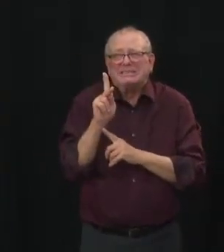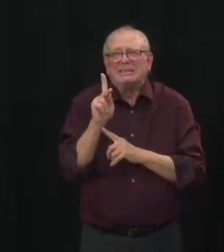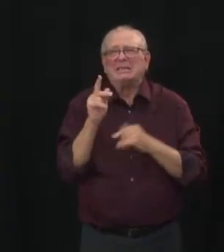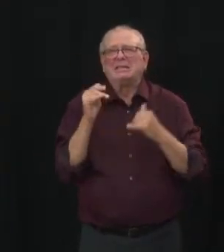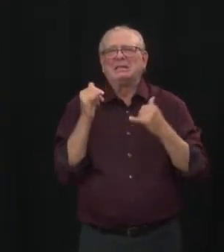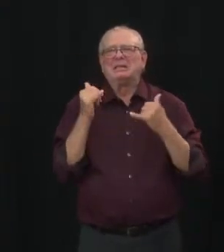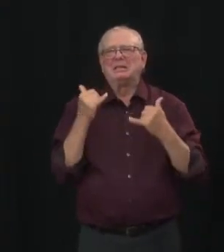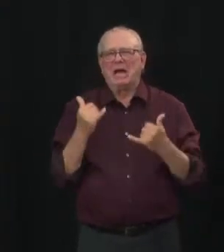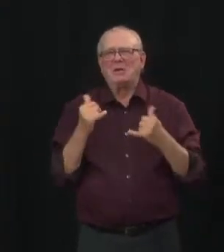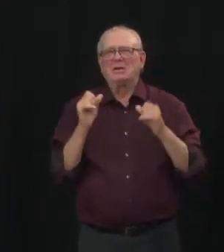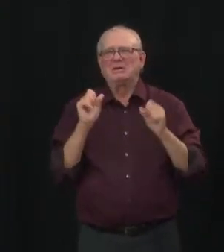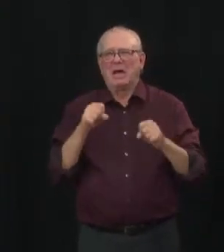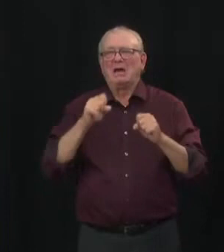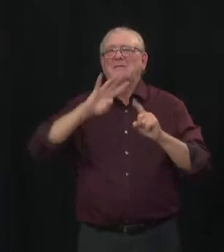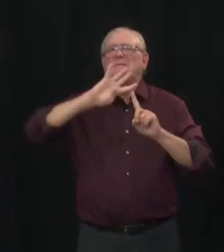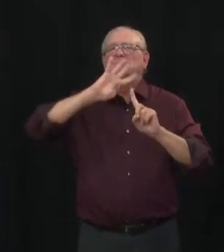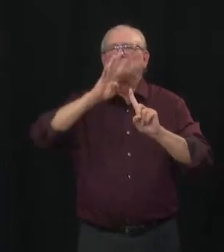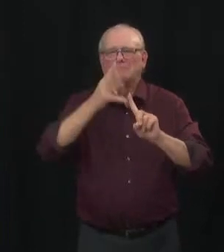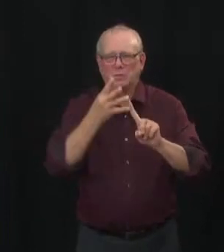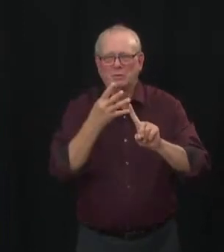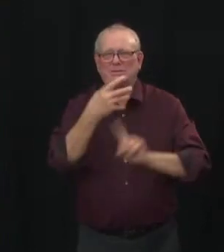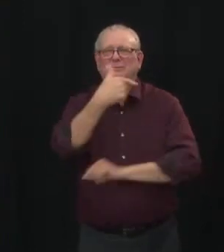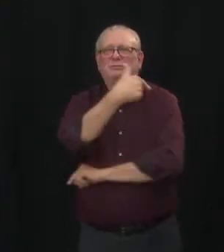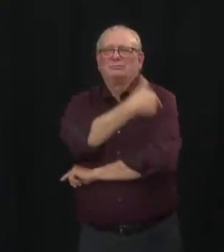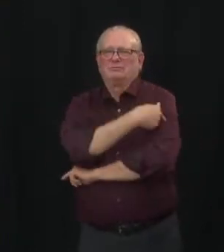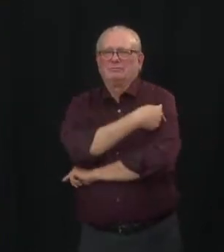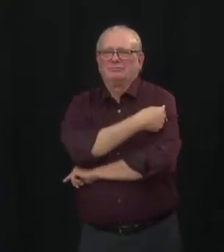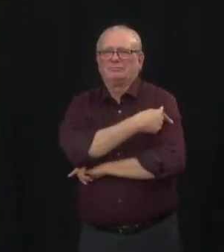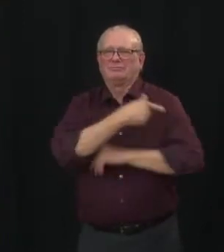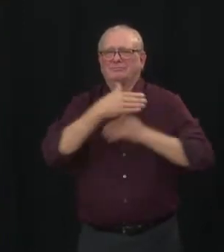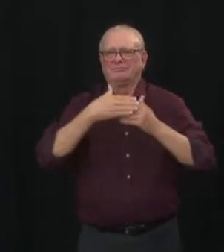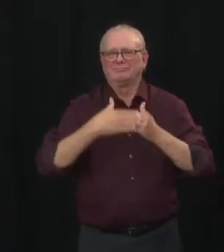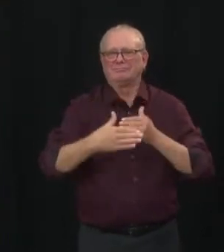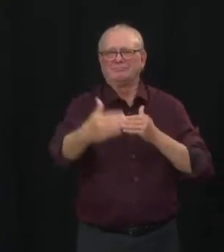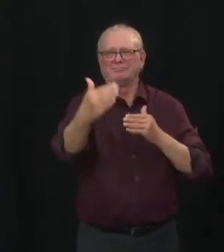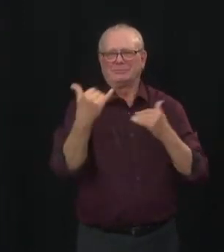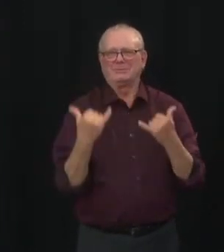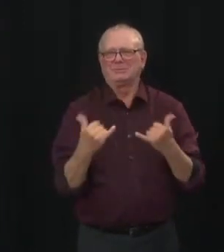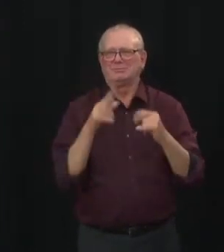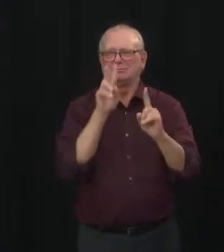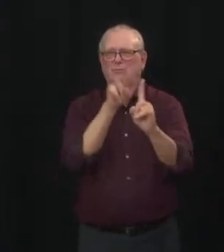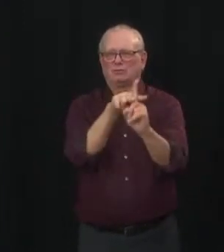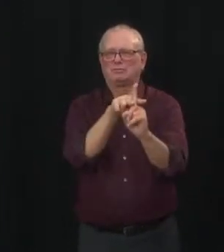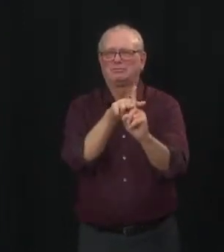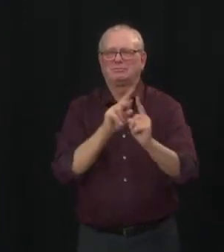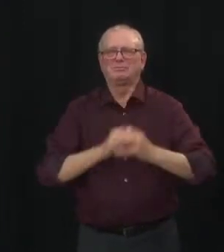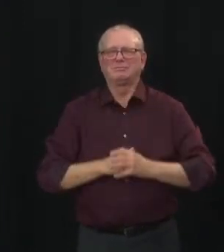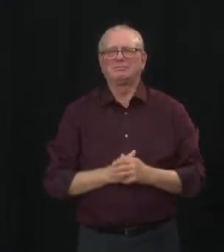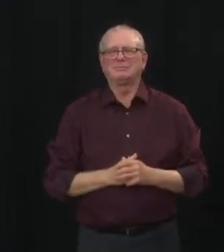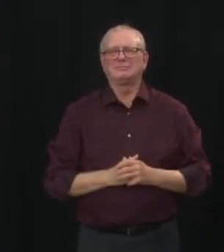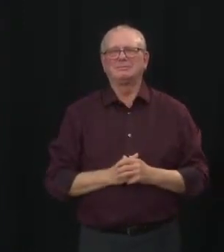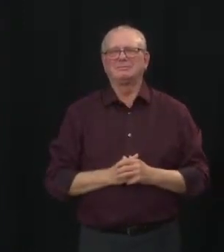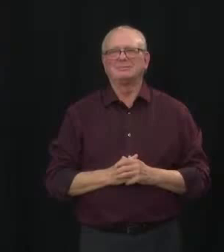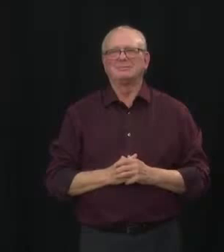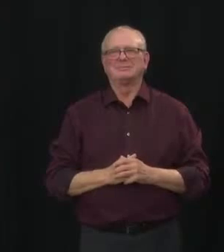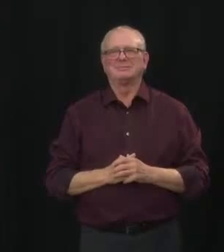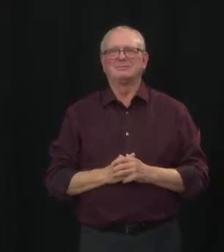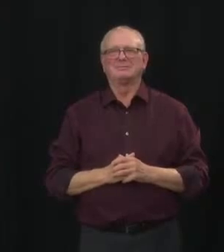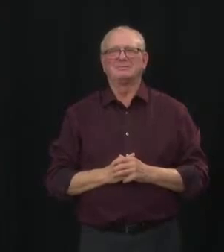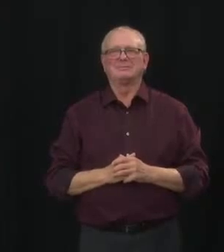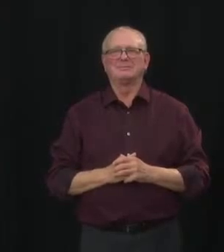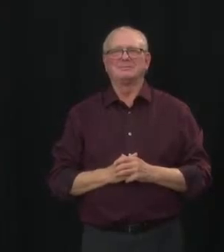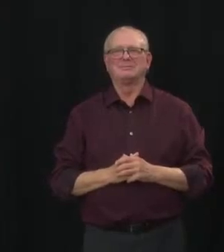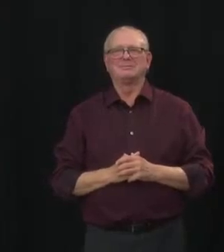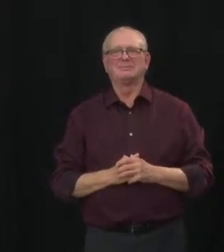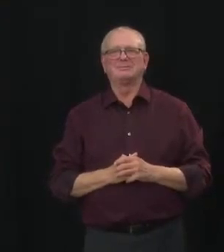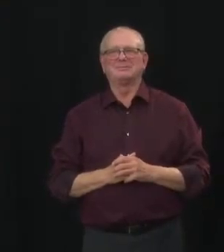second booster doses to enhance their protection as transmission is higher in the community. For all of us, it is